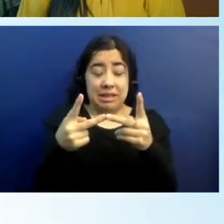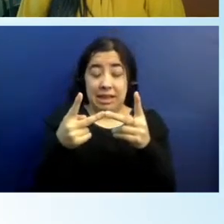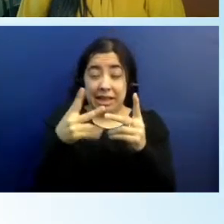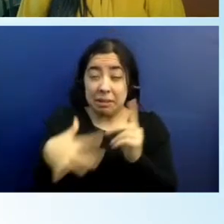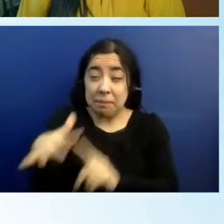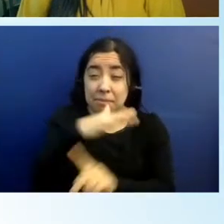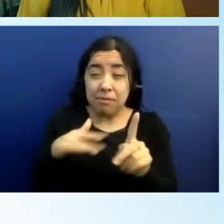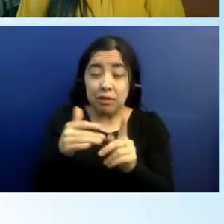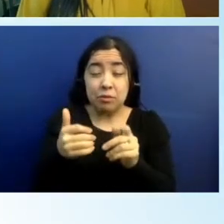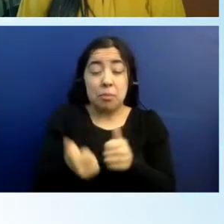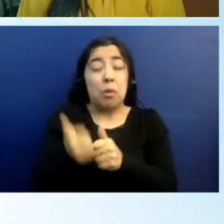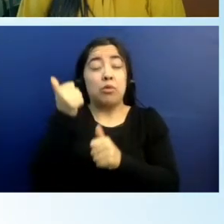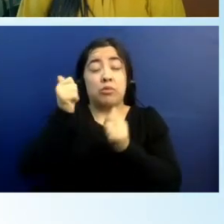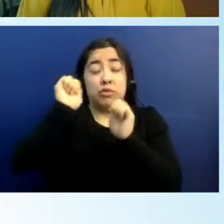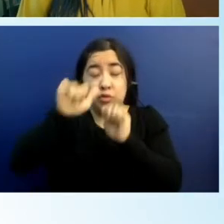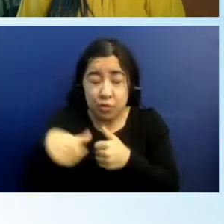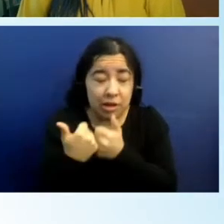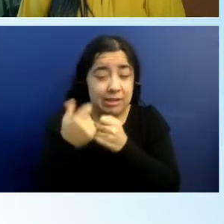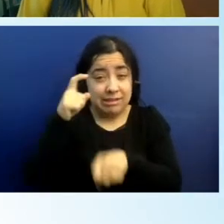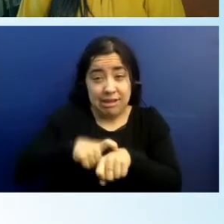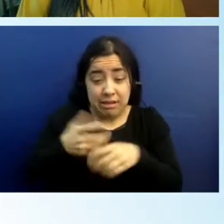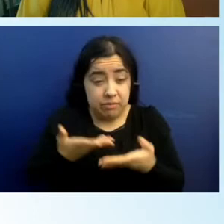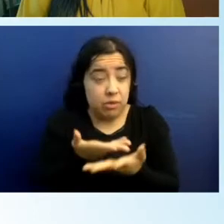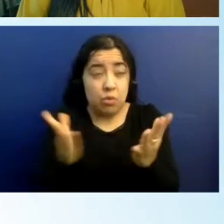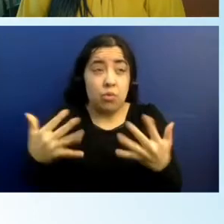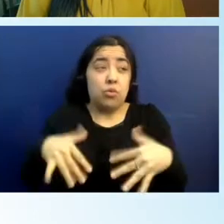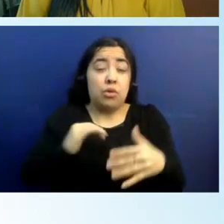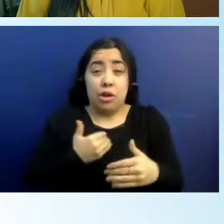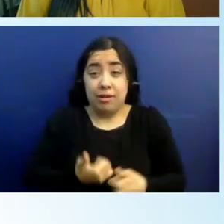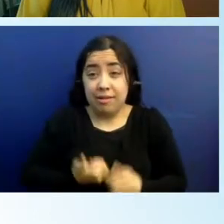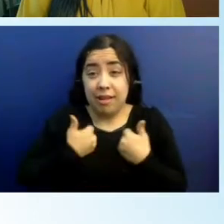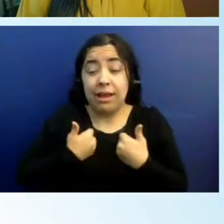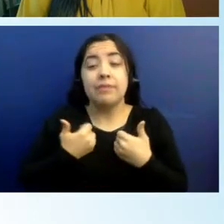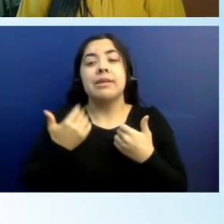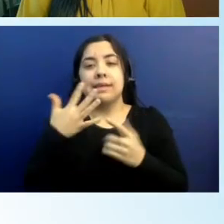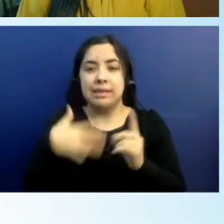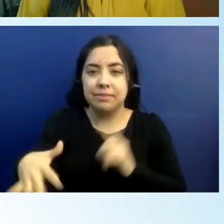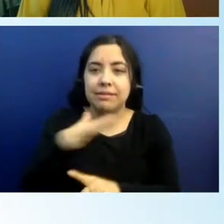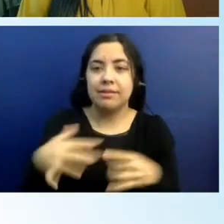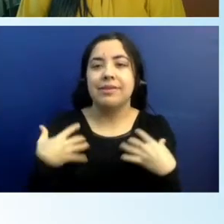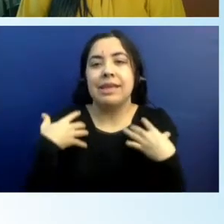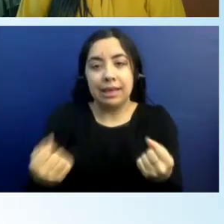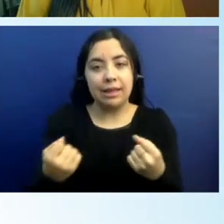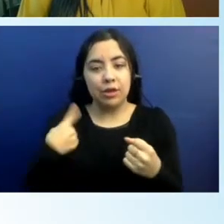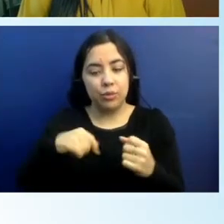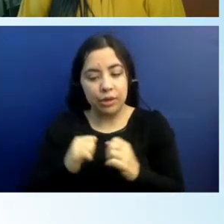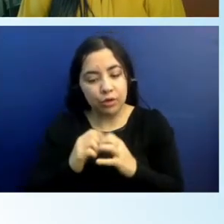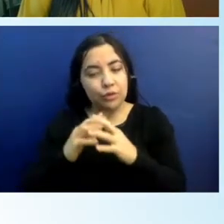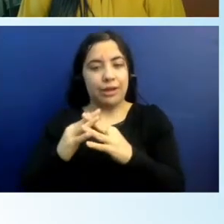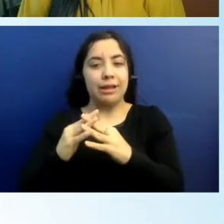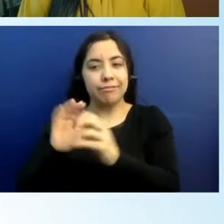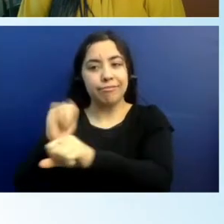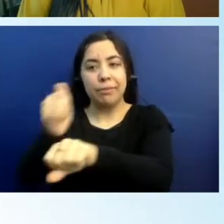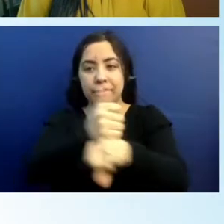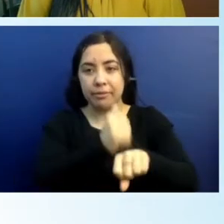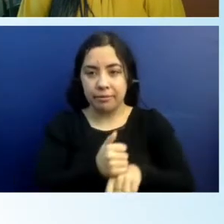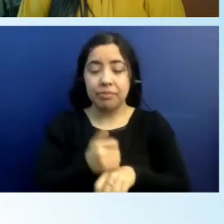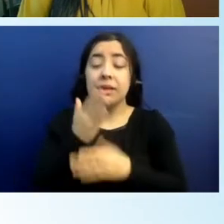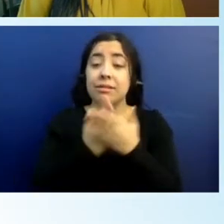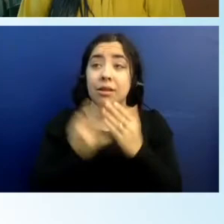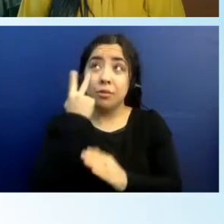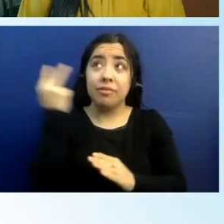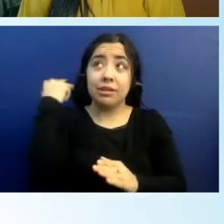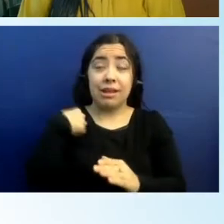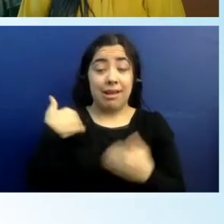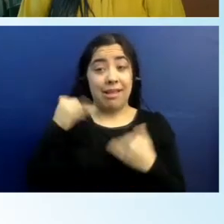lives, folks were creating spaces of healing. And some reflections that I had in that moment and what